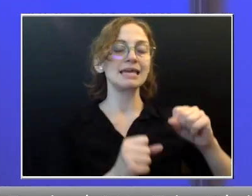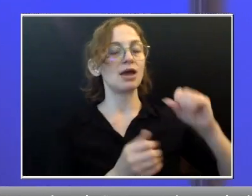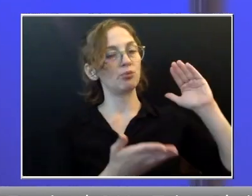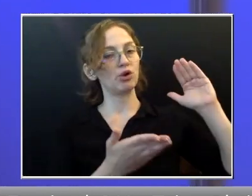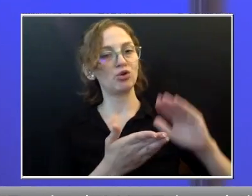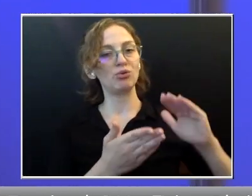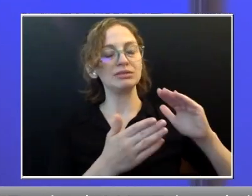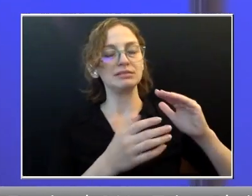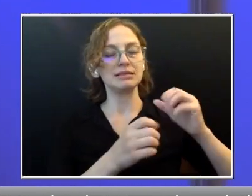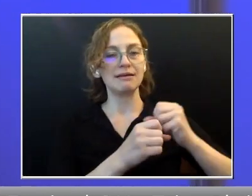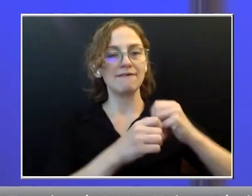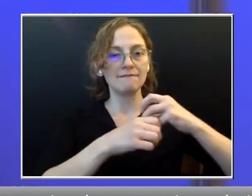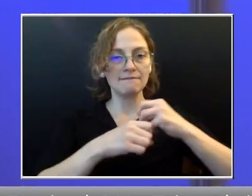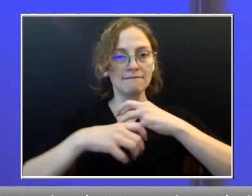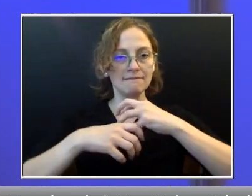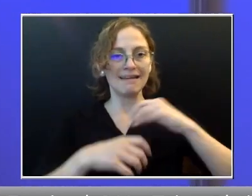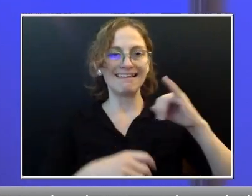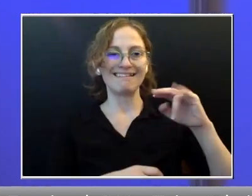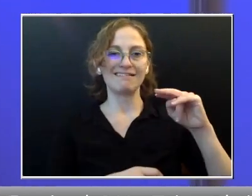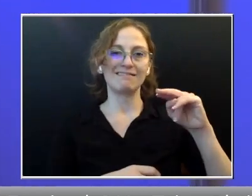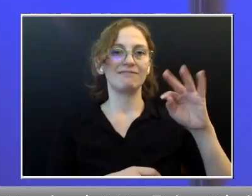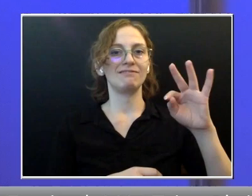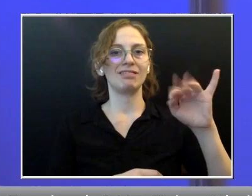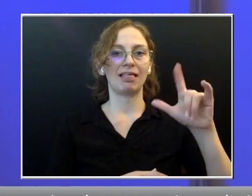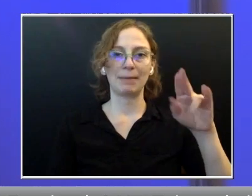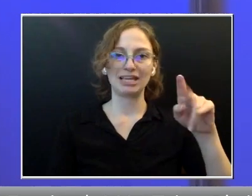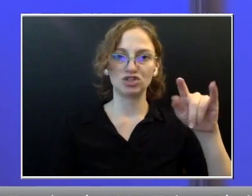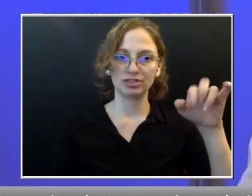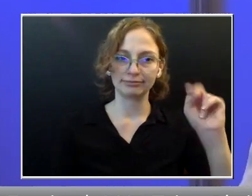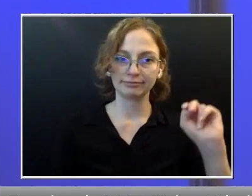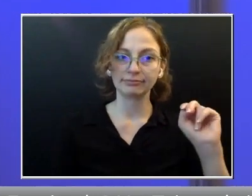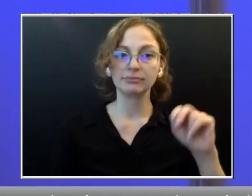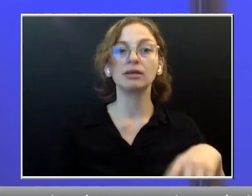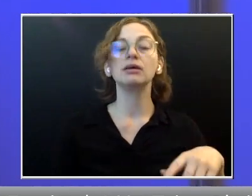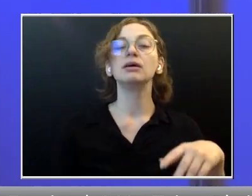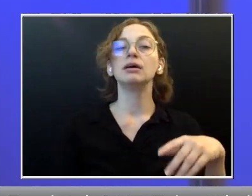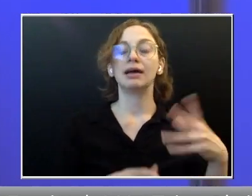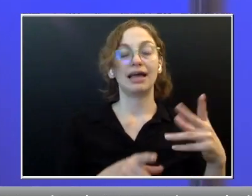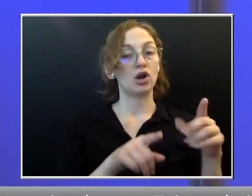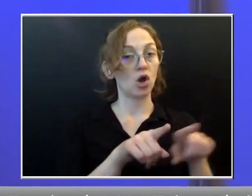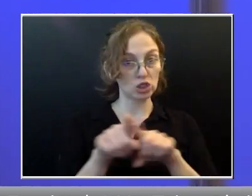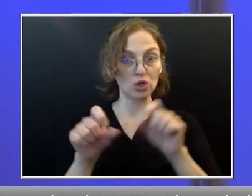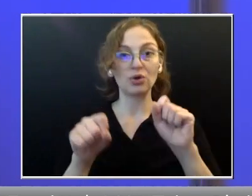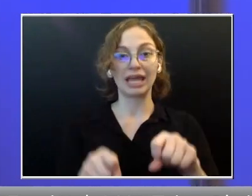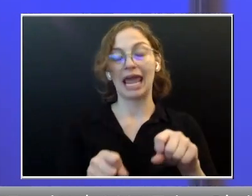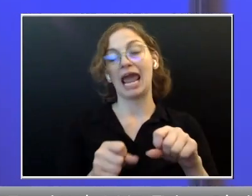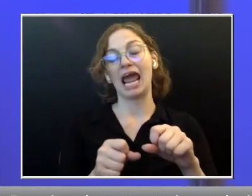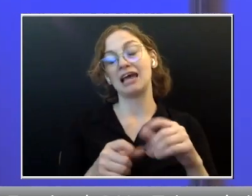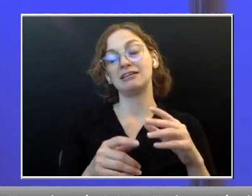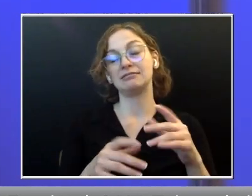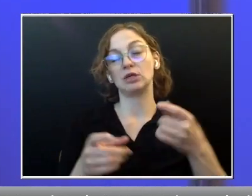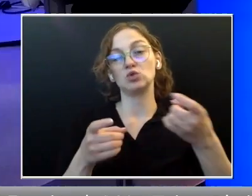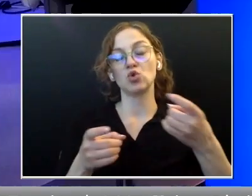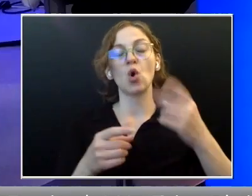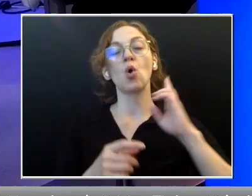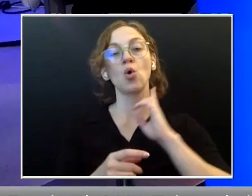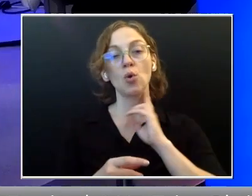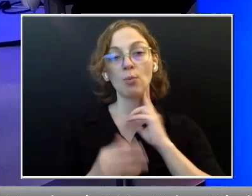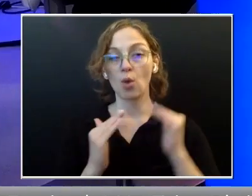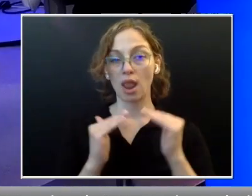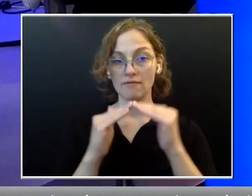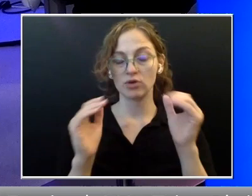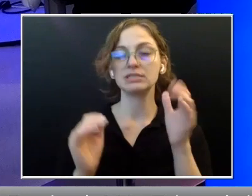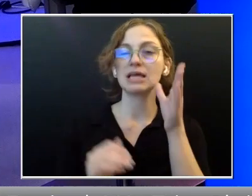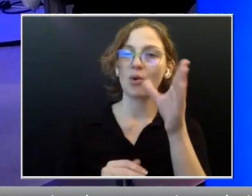as well as in premenopausal women, hormonal levels that can increase the risk of breast cancer. So if like